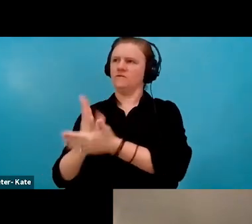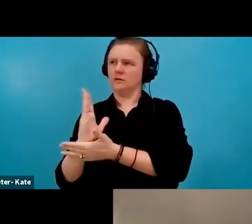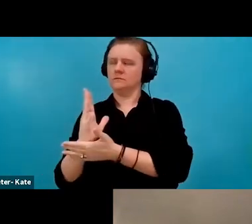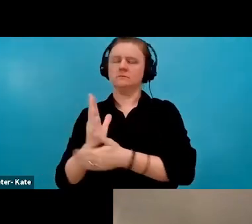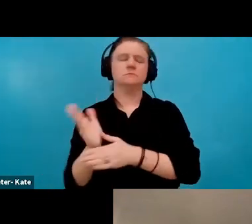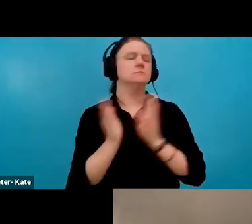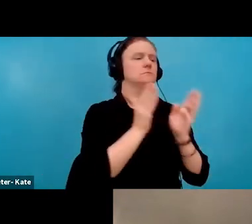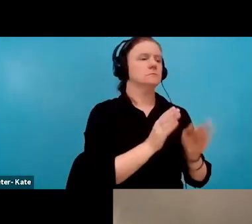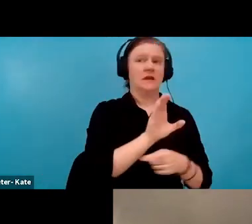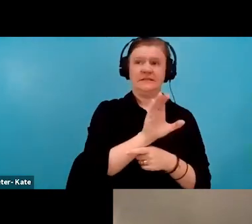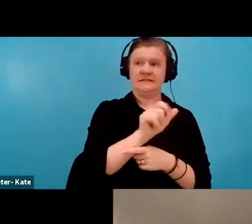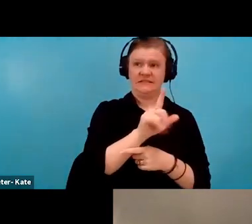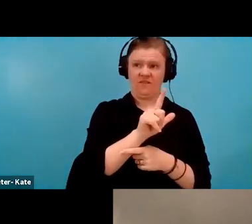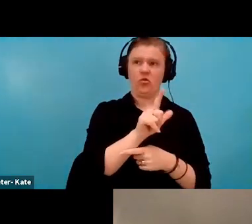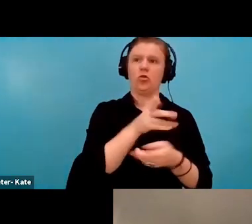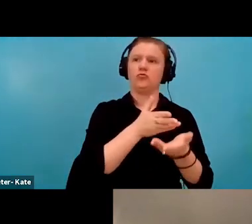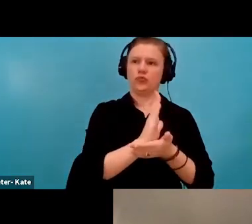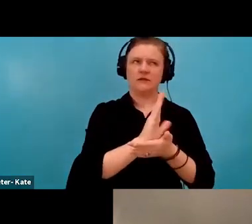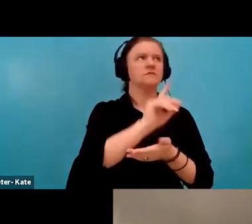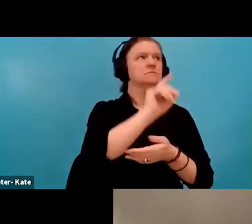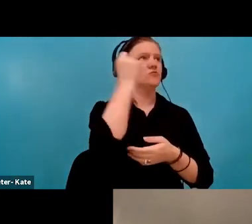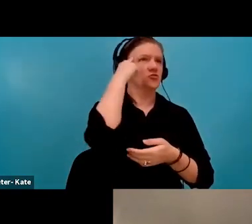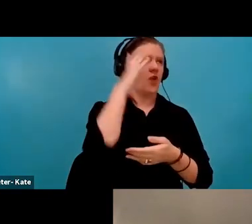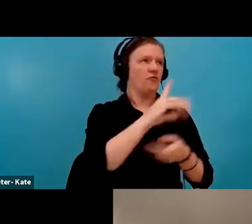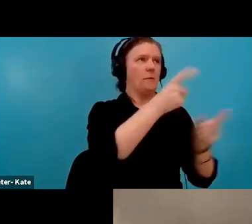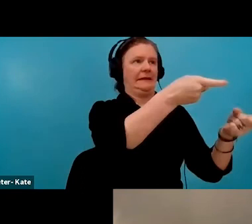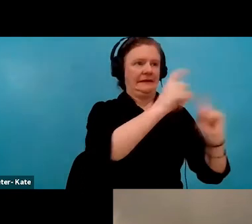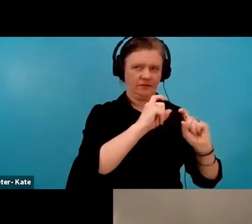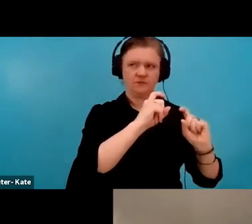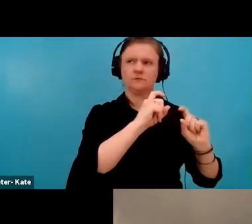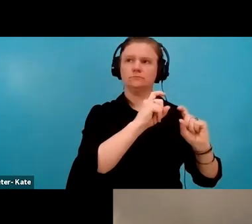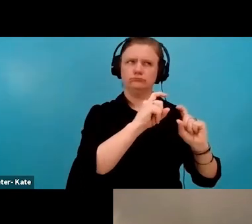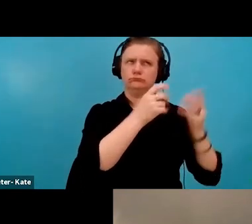rights, those are things that a government grants to you and enforces.